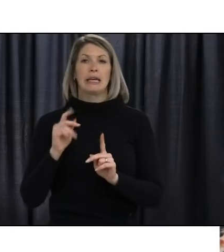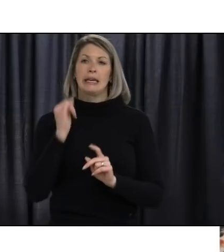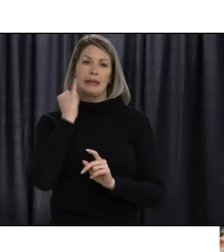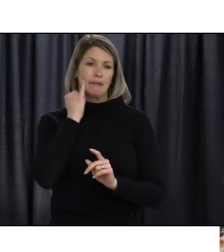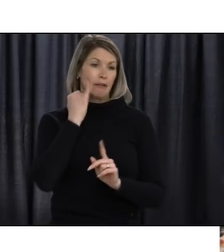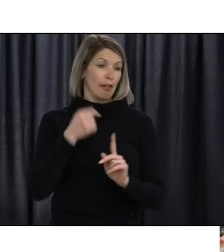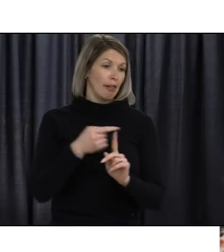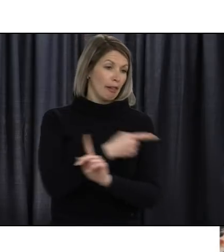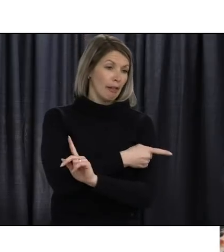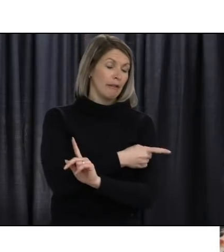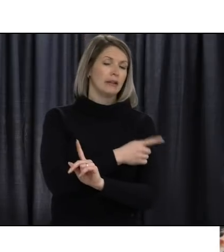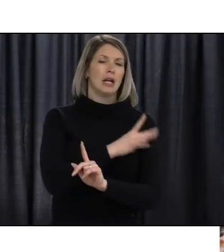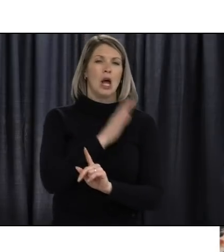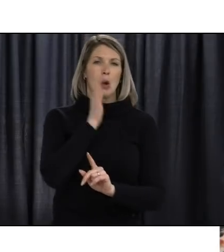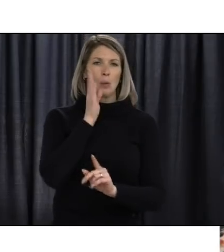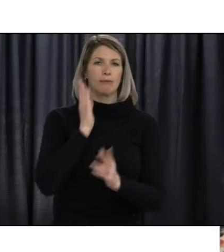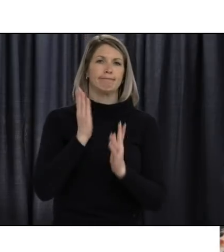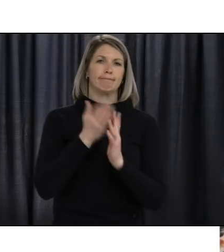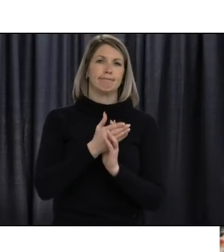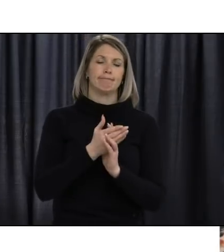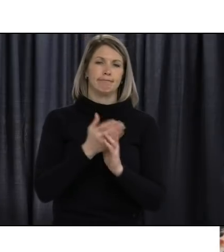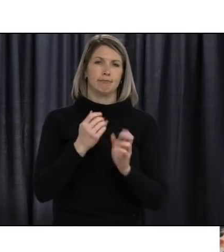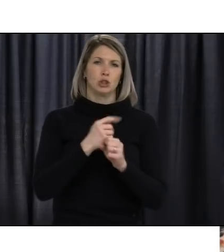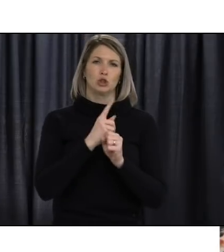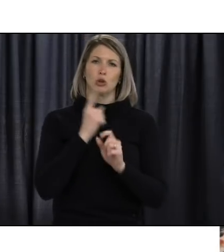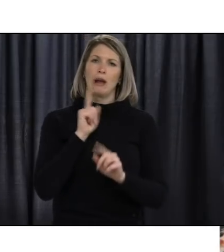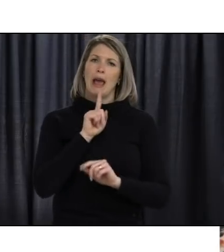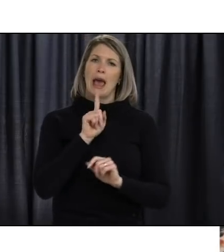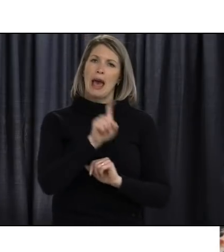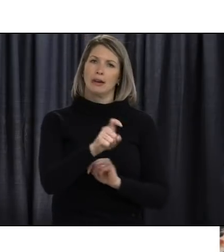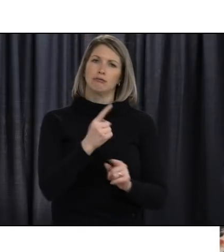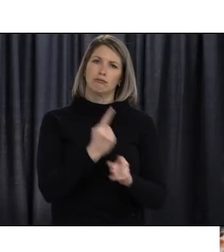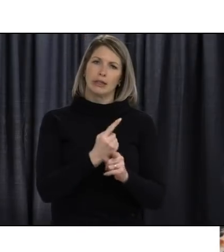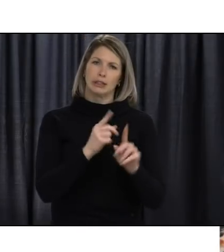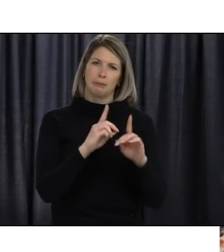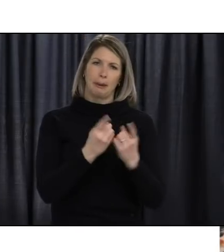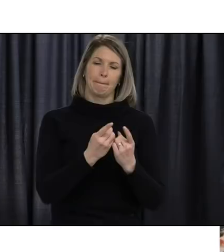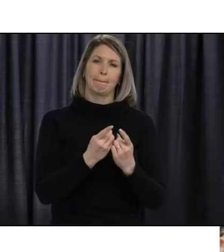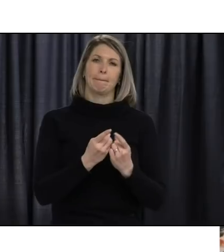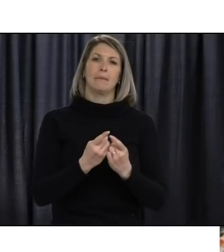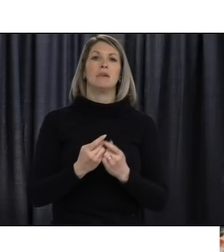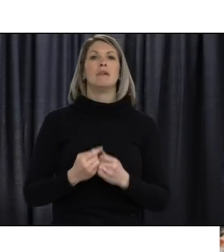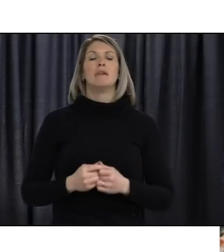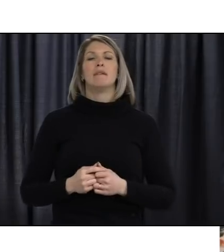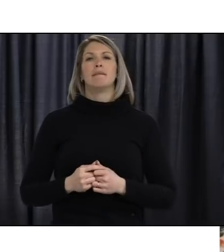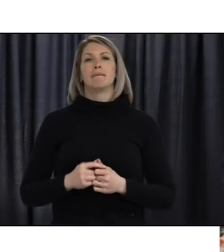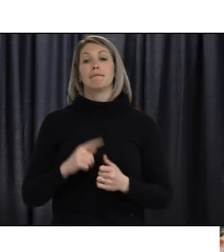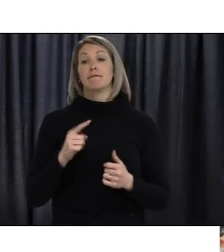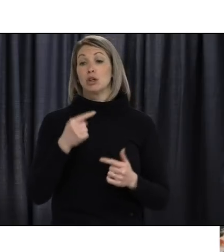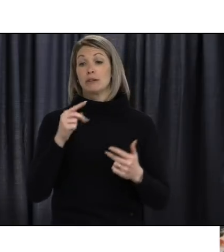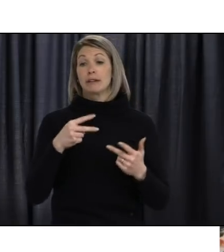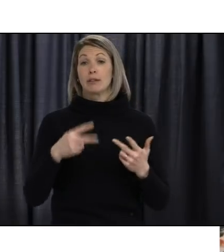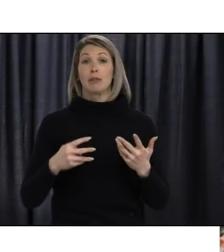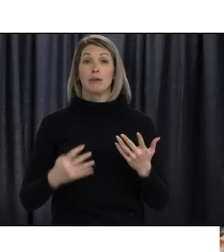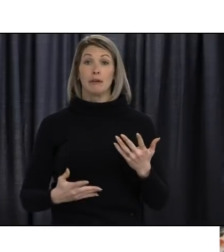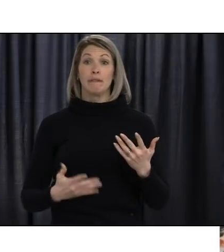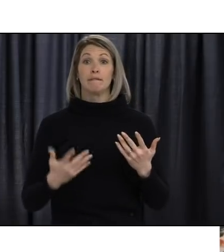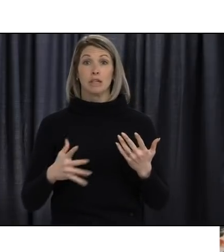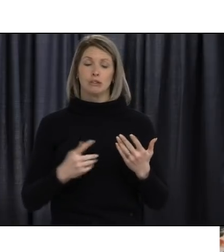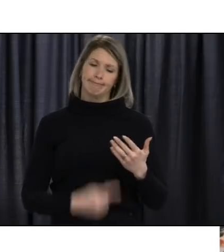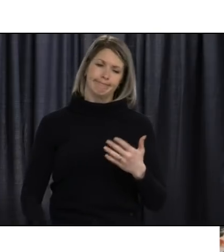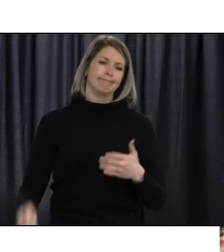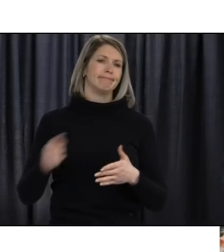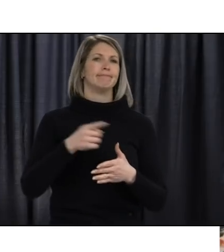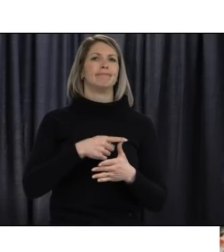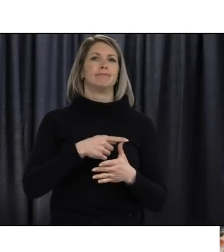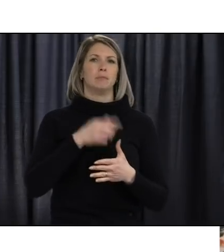response. Reporters will ask questions in the order in which they registered for today's call. We will run through the telephone queue, and I will